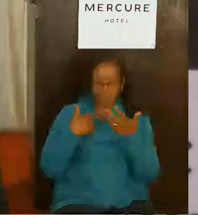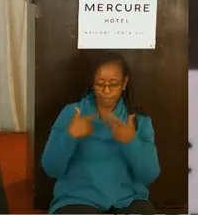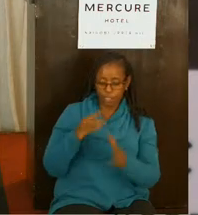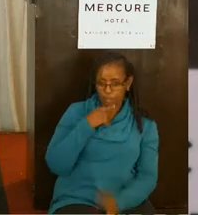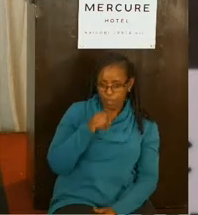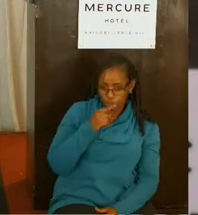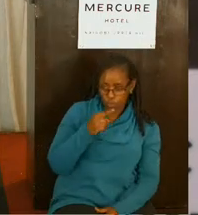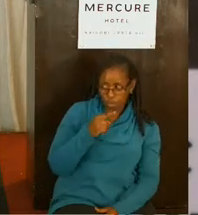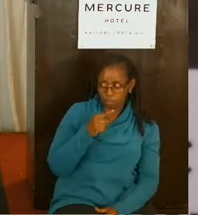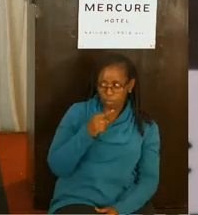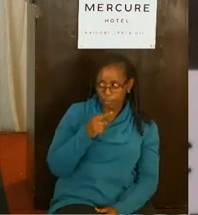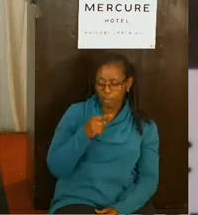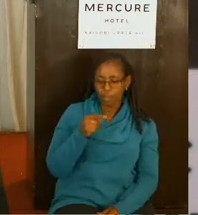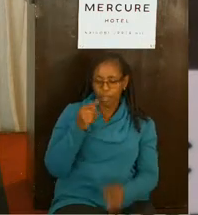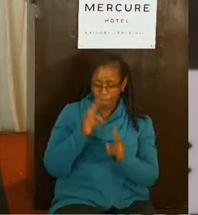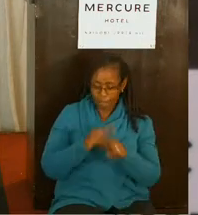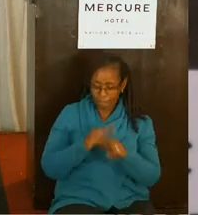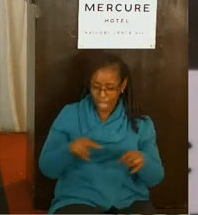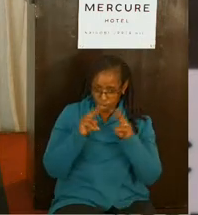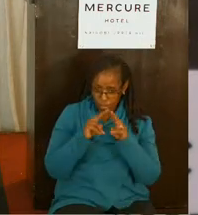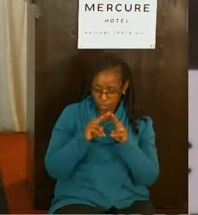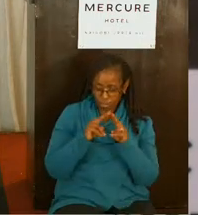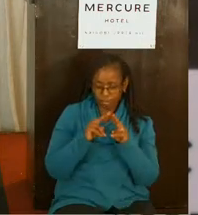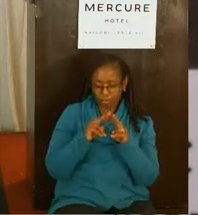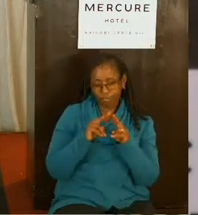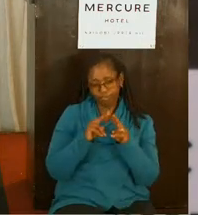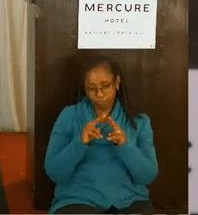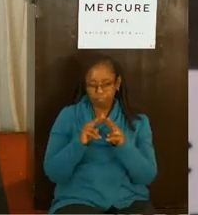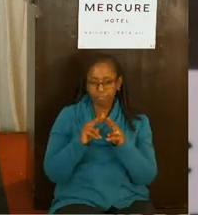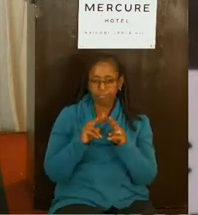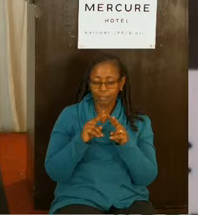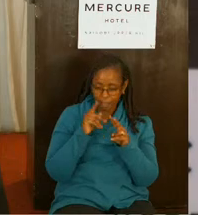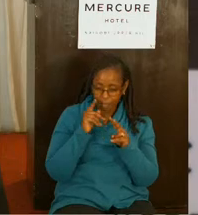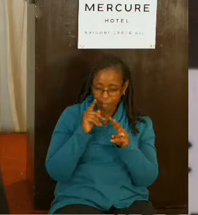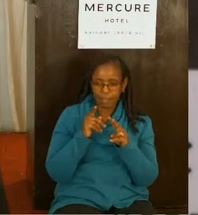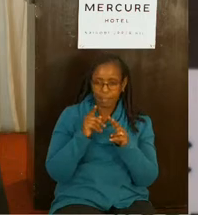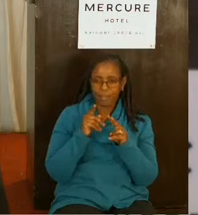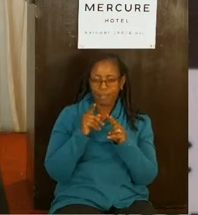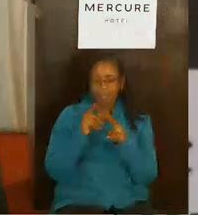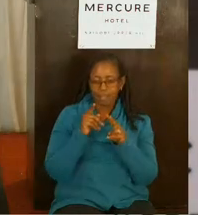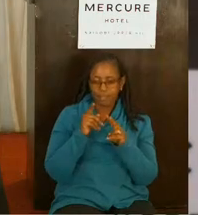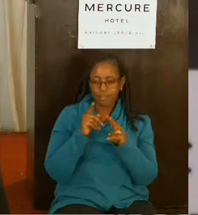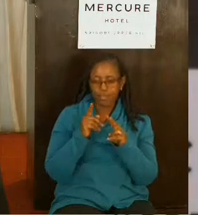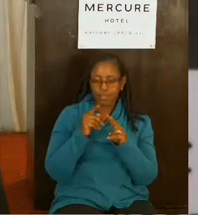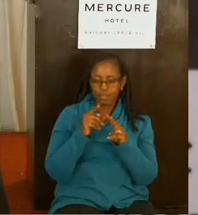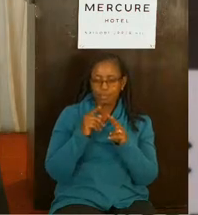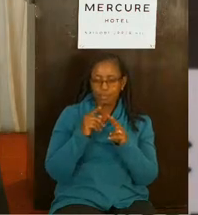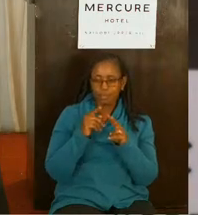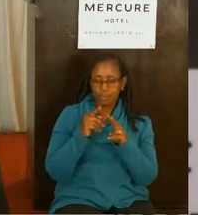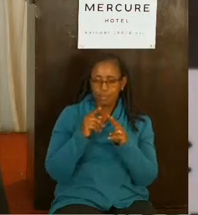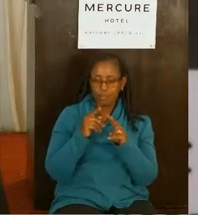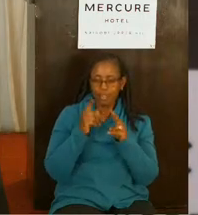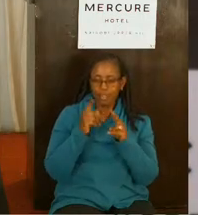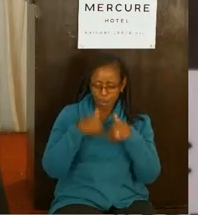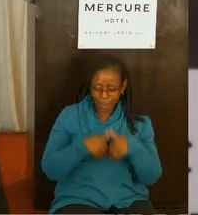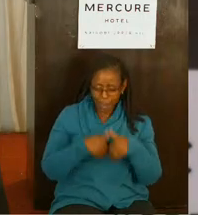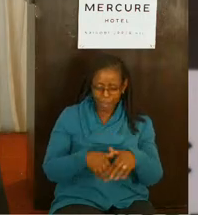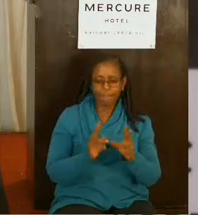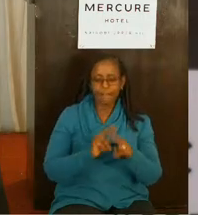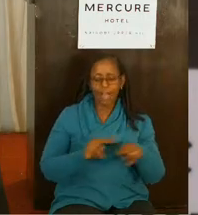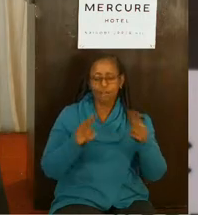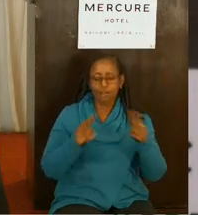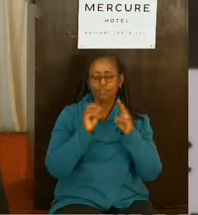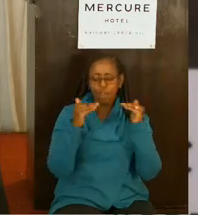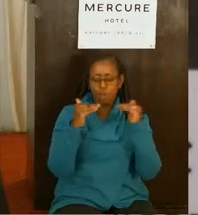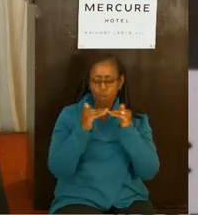and those values I won't say they're not values they're values but to leave out values of equality Equity